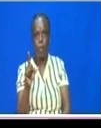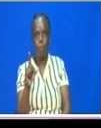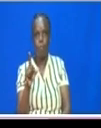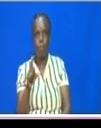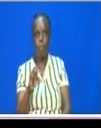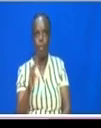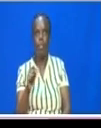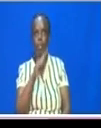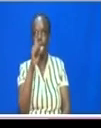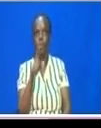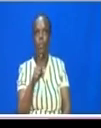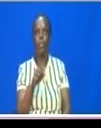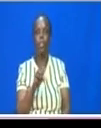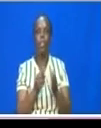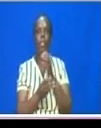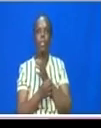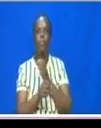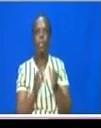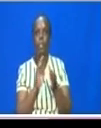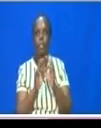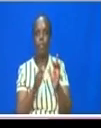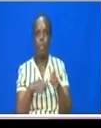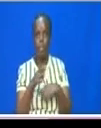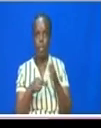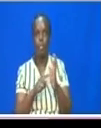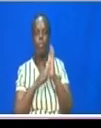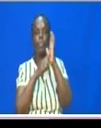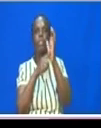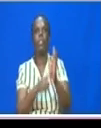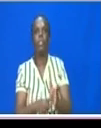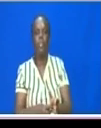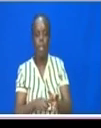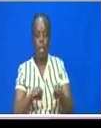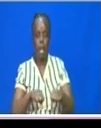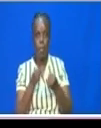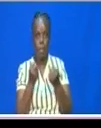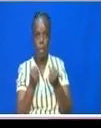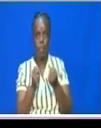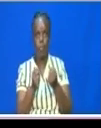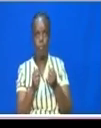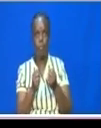The other question is explain whether the reaction represented below can take place.